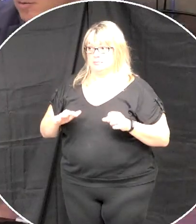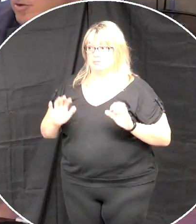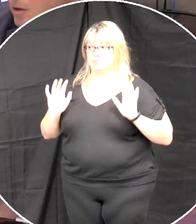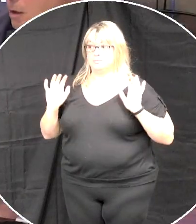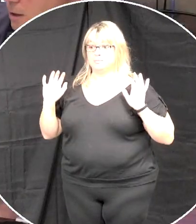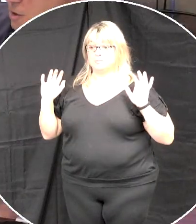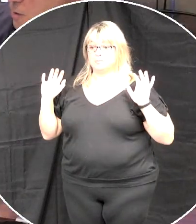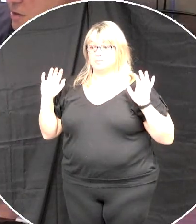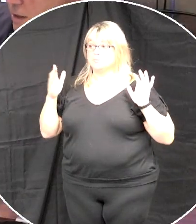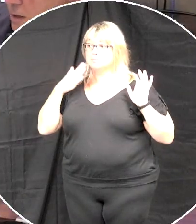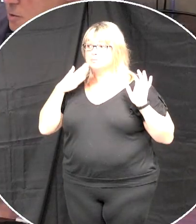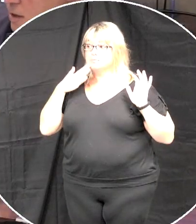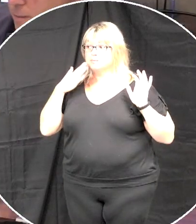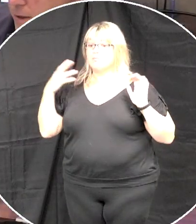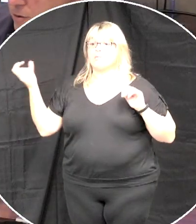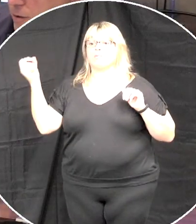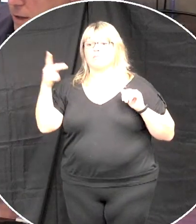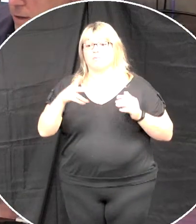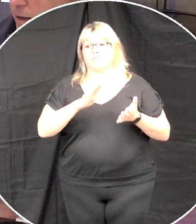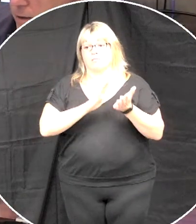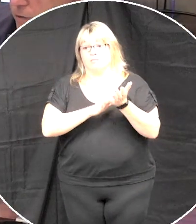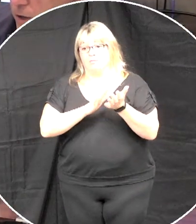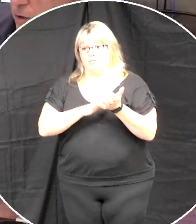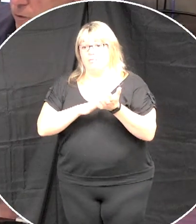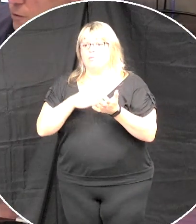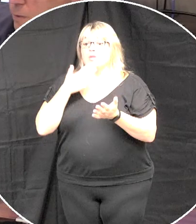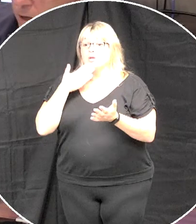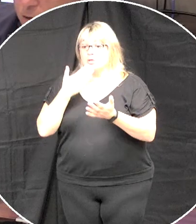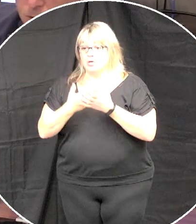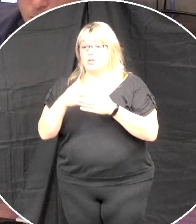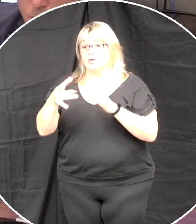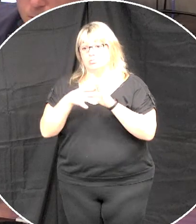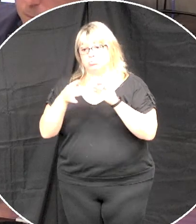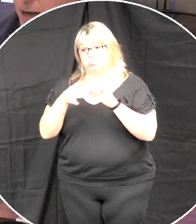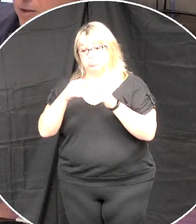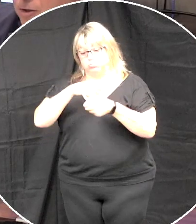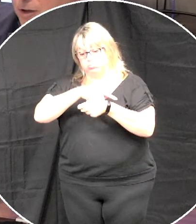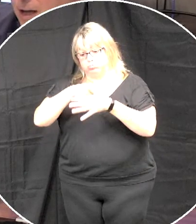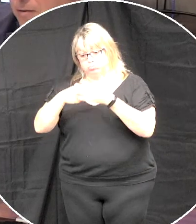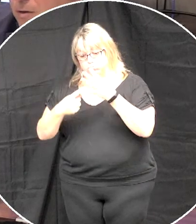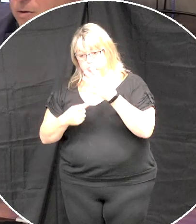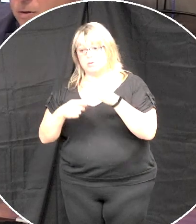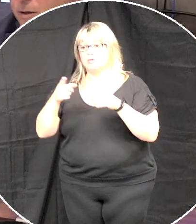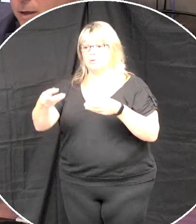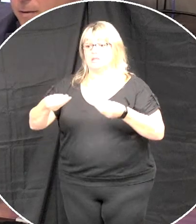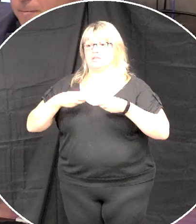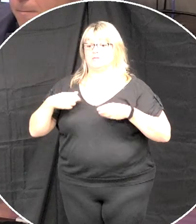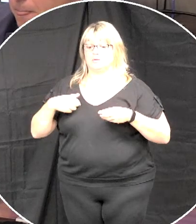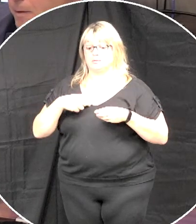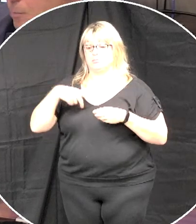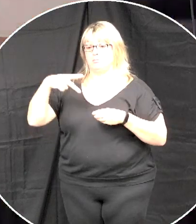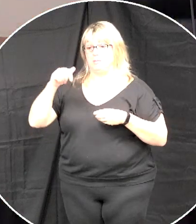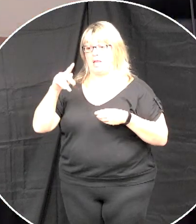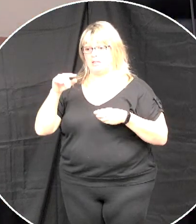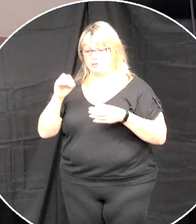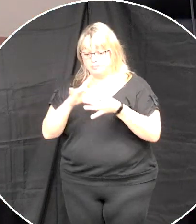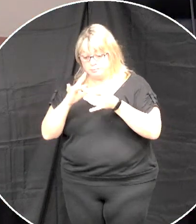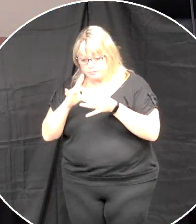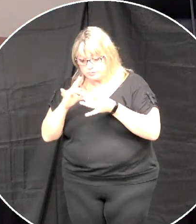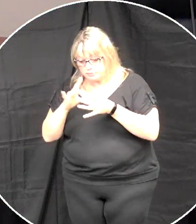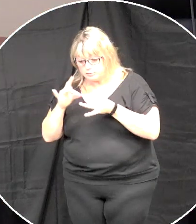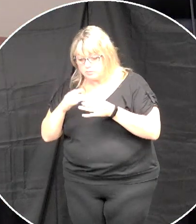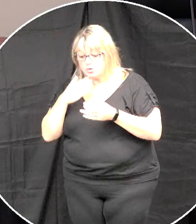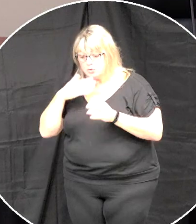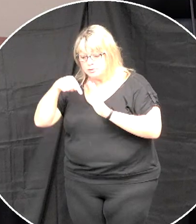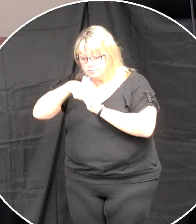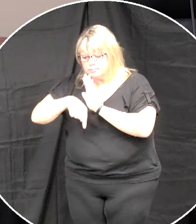Thank you, Mr. Hall. I just want to commend you on the great overview, but also the packages you gave us, the breakdown in our pre-meetings.